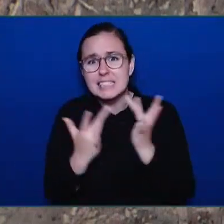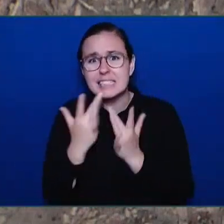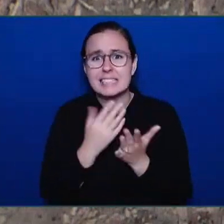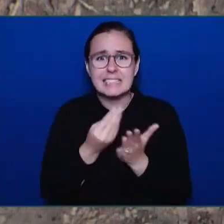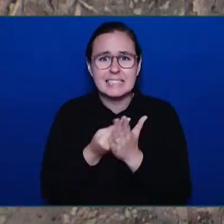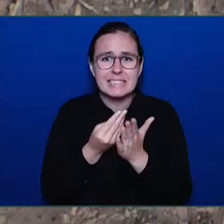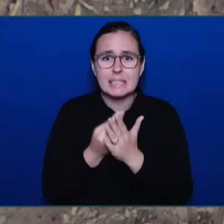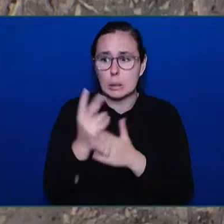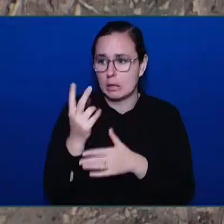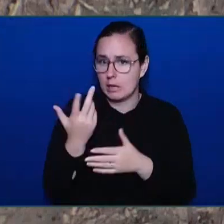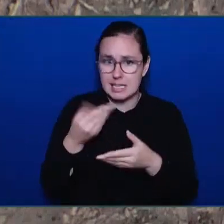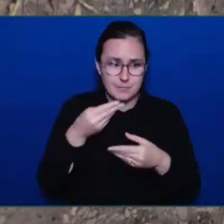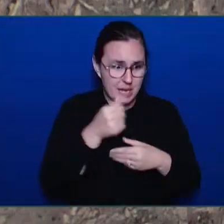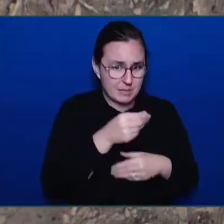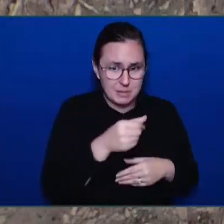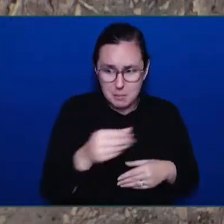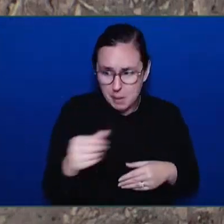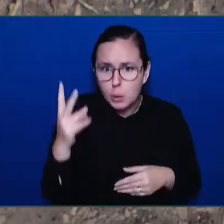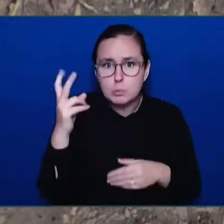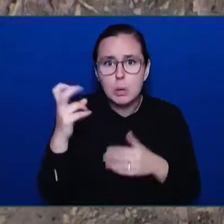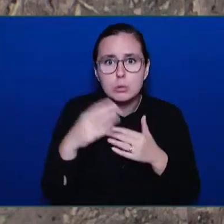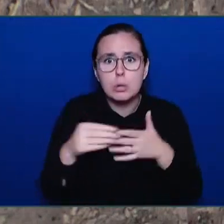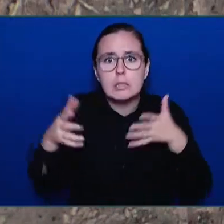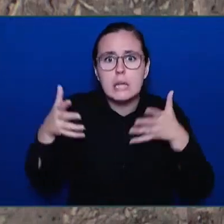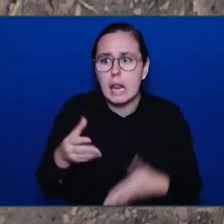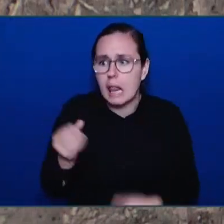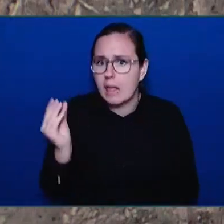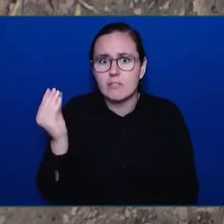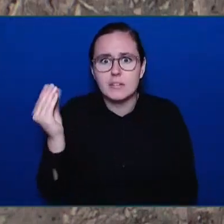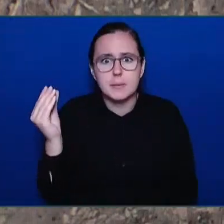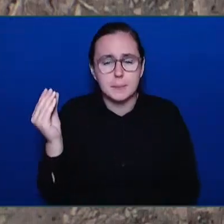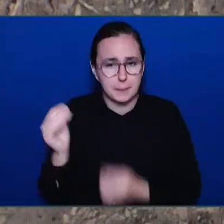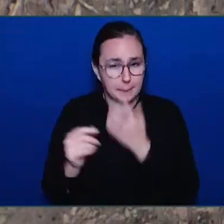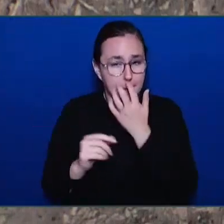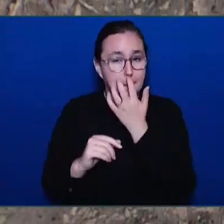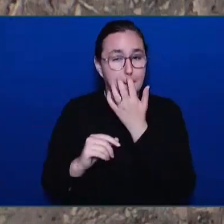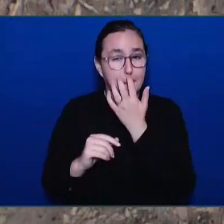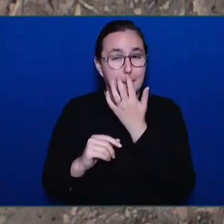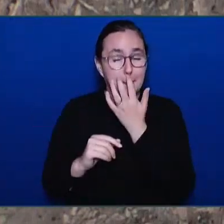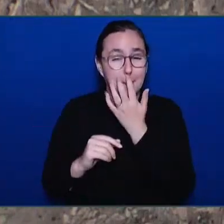20% property tax increase because of their inability to stick